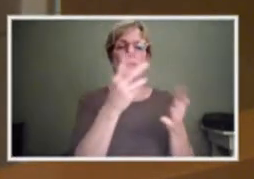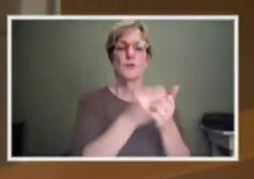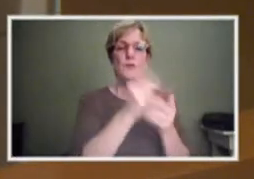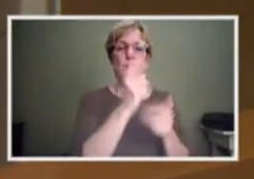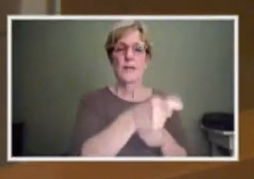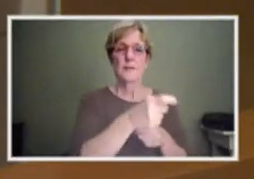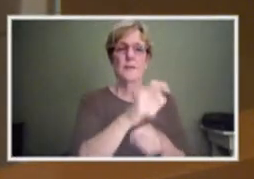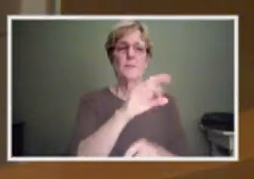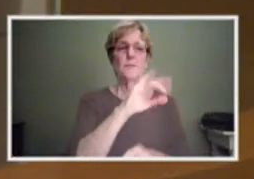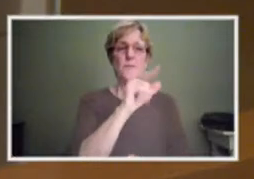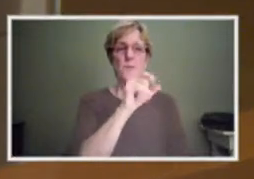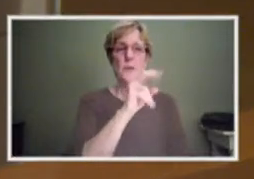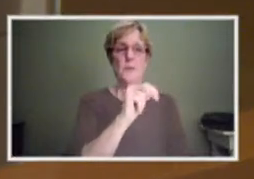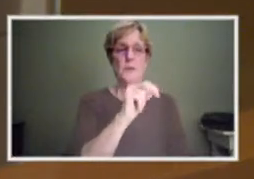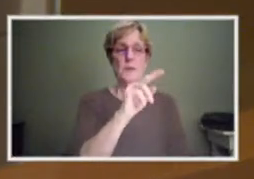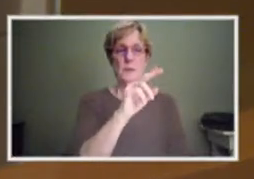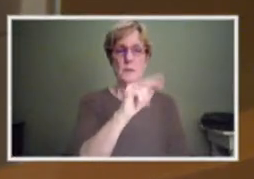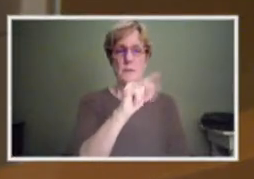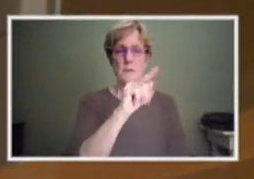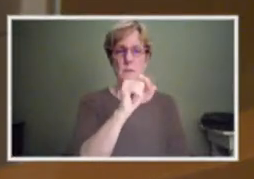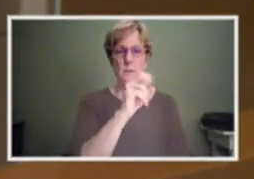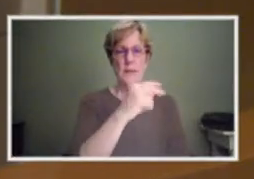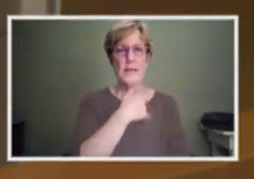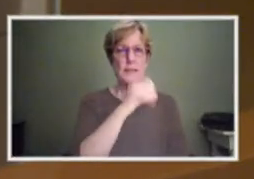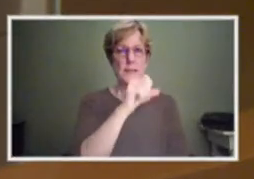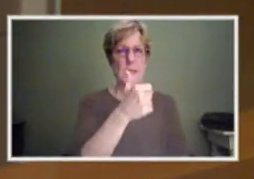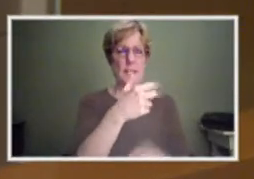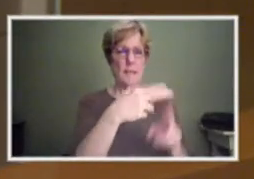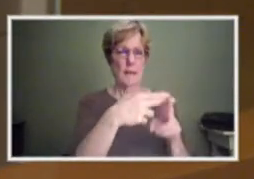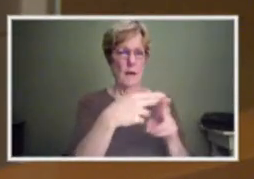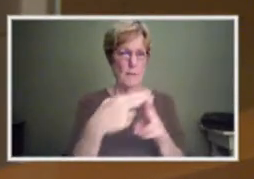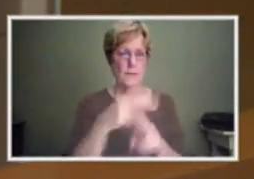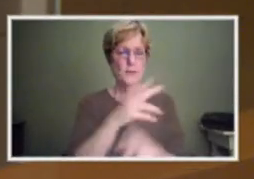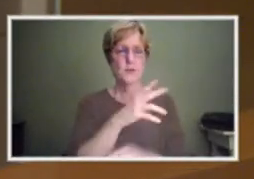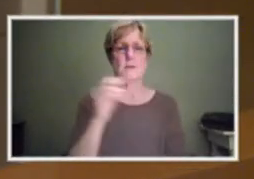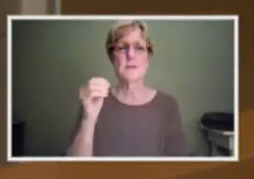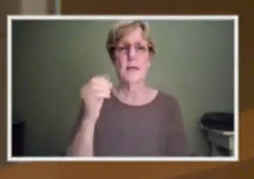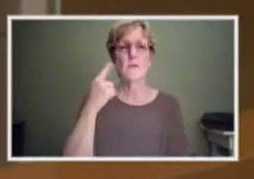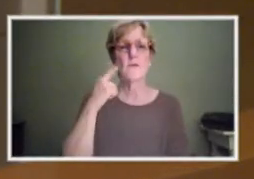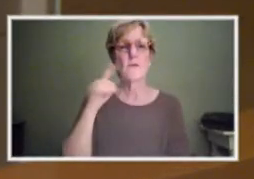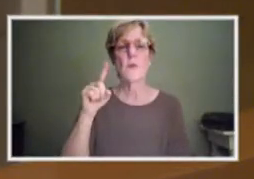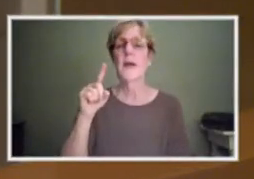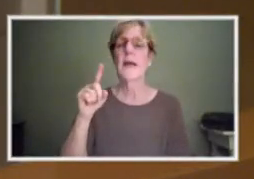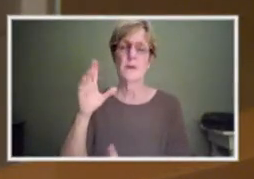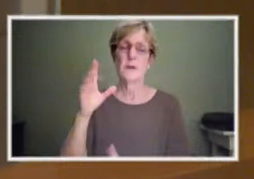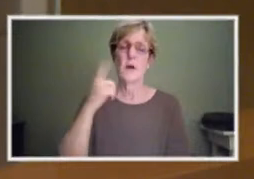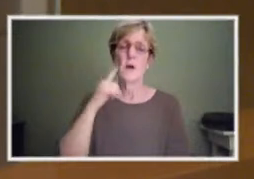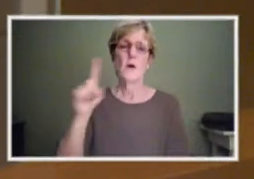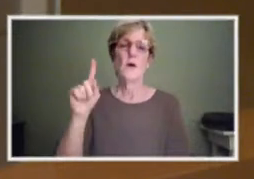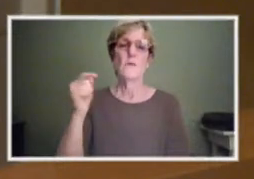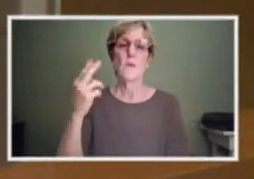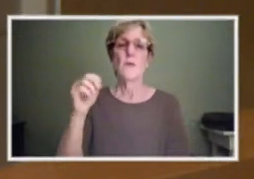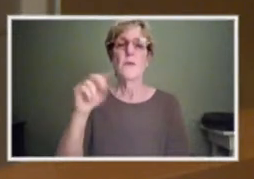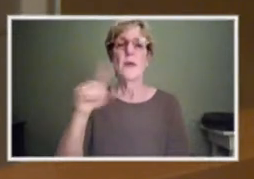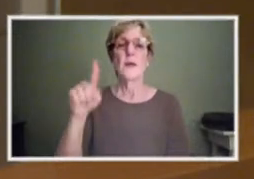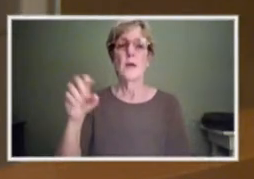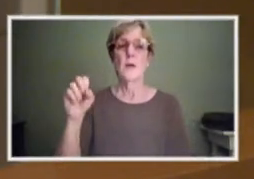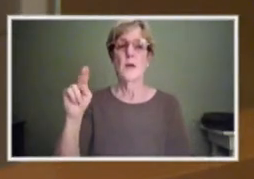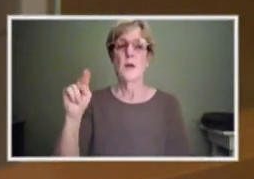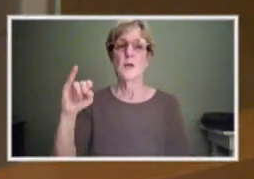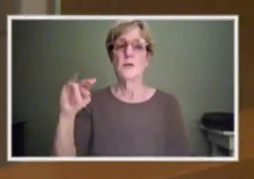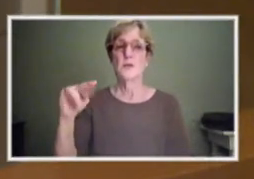Utrip received 10 nominations. And finally, for the Zoning Board of